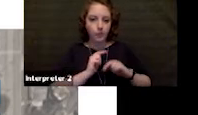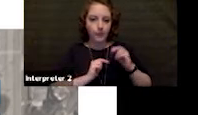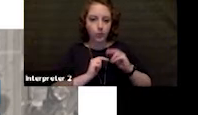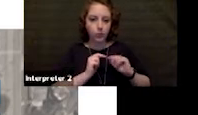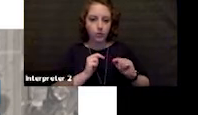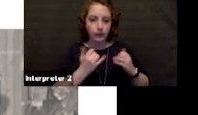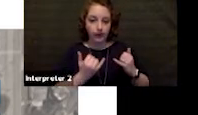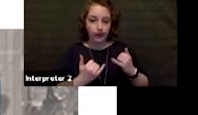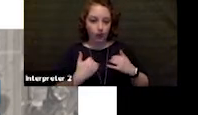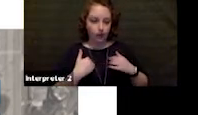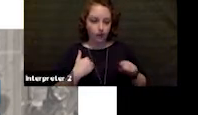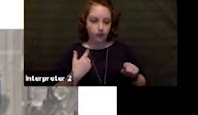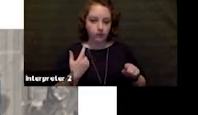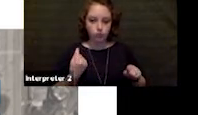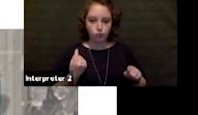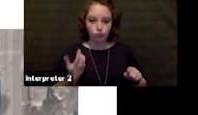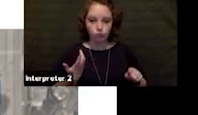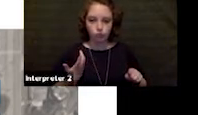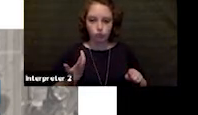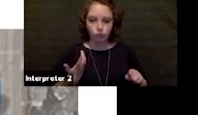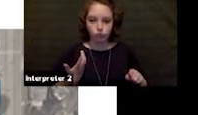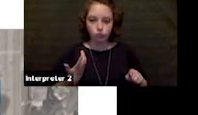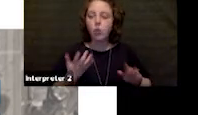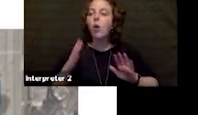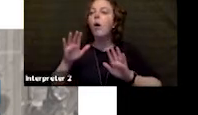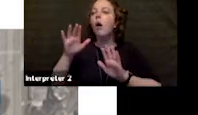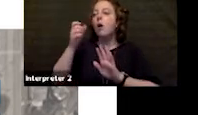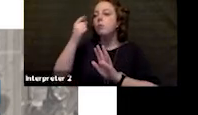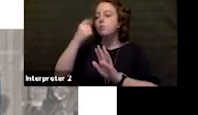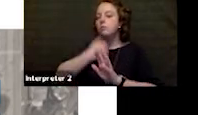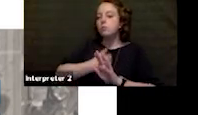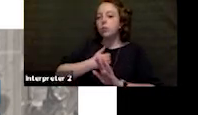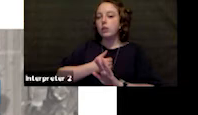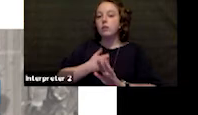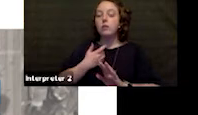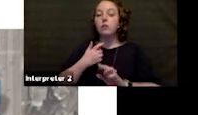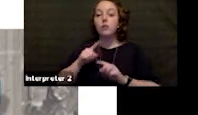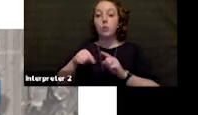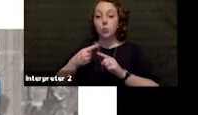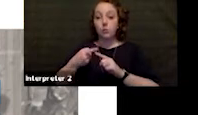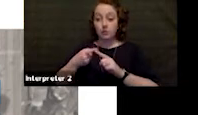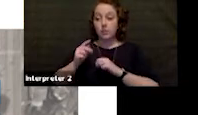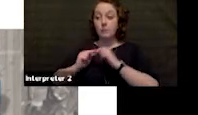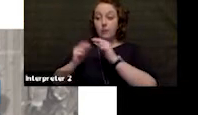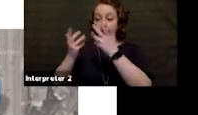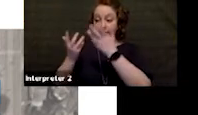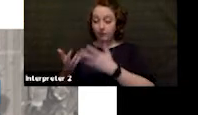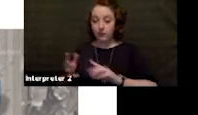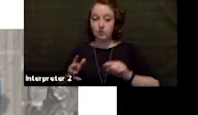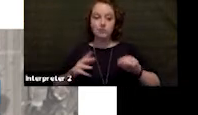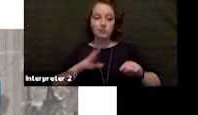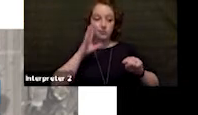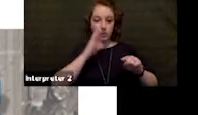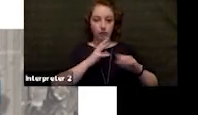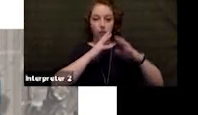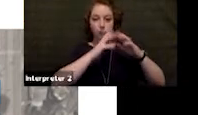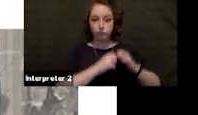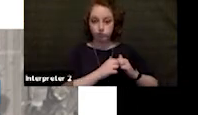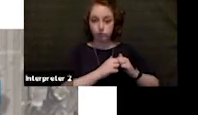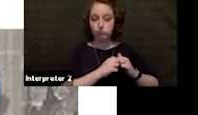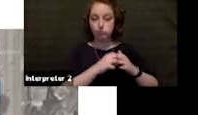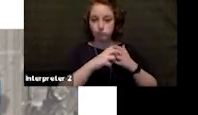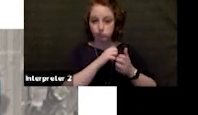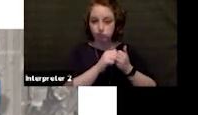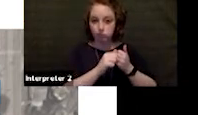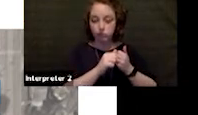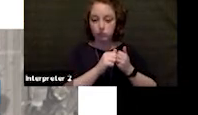building? That's what I'm a little bit confused. Yeah, sorry. So at the end of construction, it would get demolished, and the